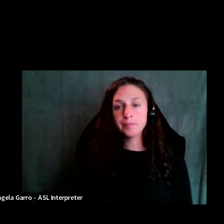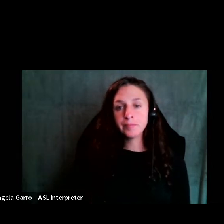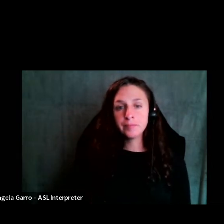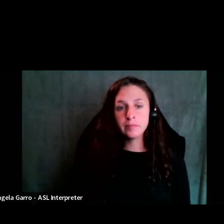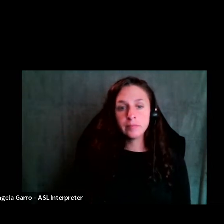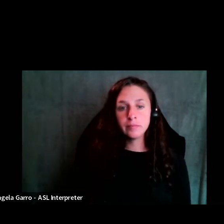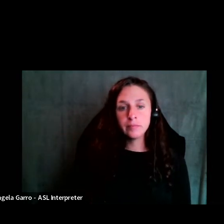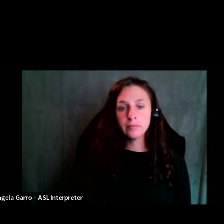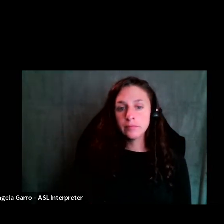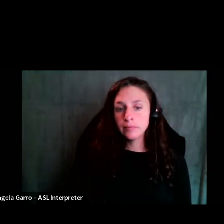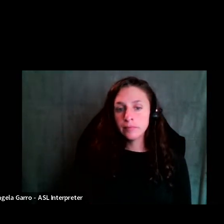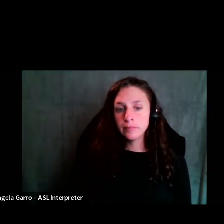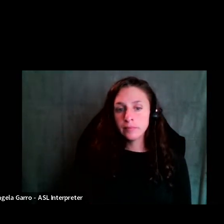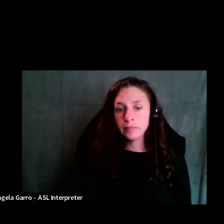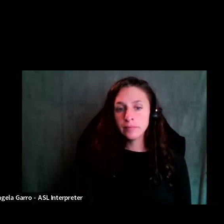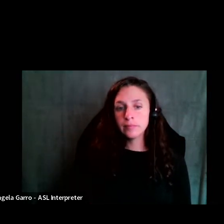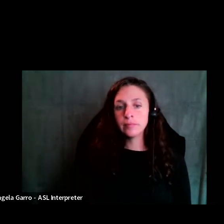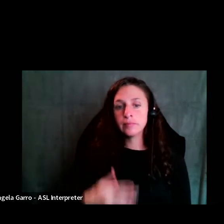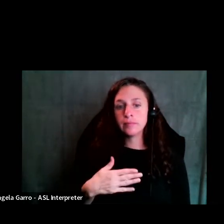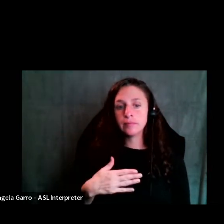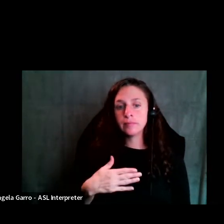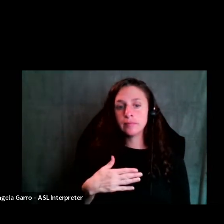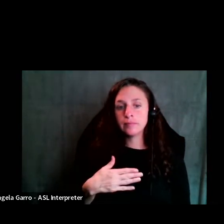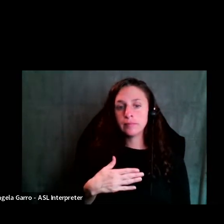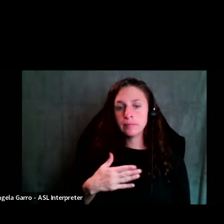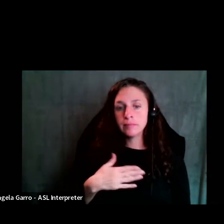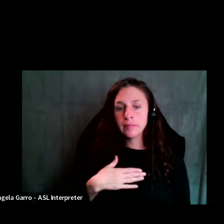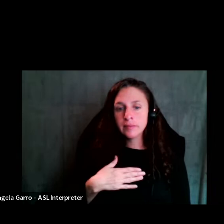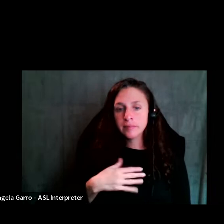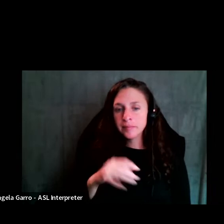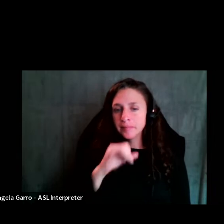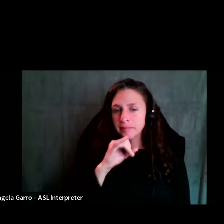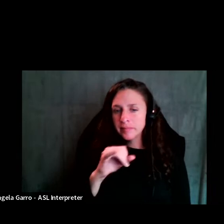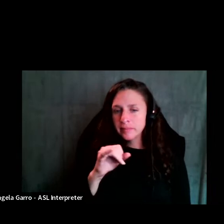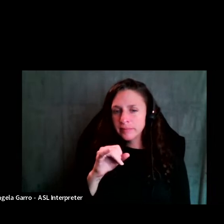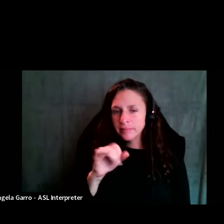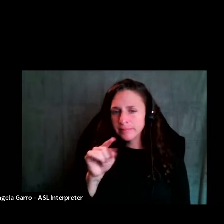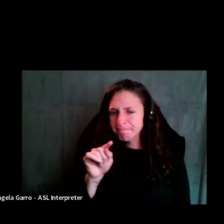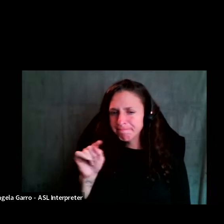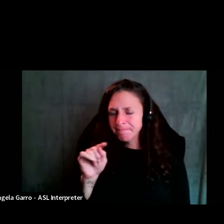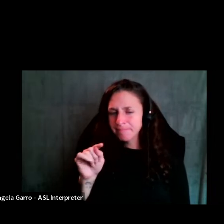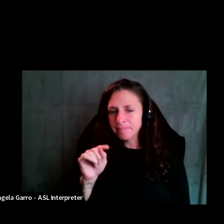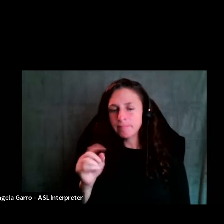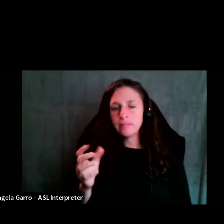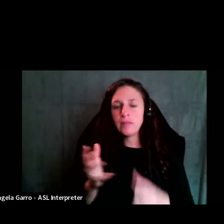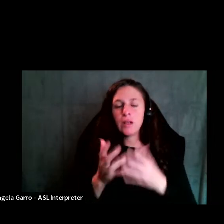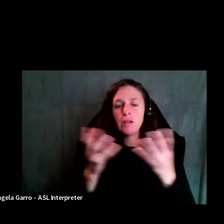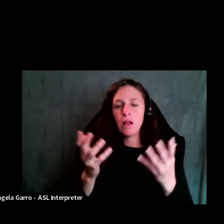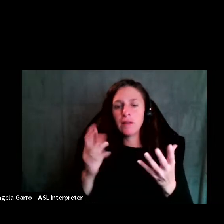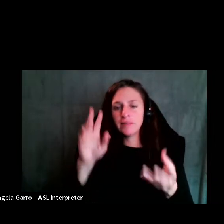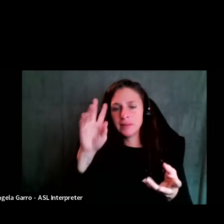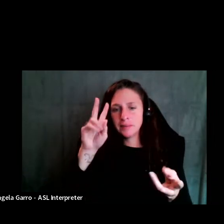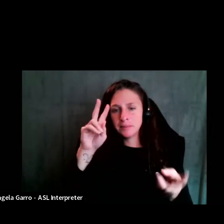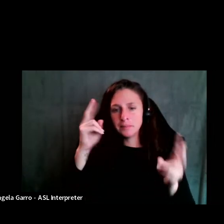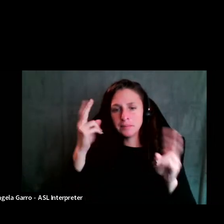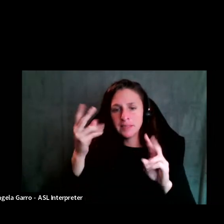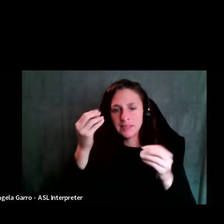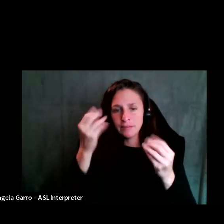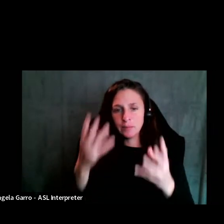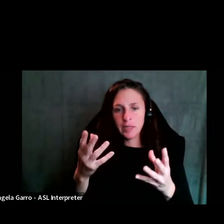Hi, my name is Ram Patel. There's a lot of misinformation and propaganda being